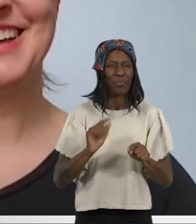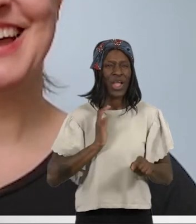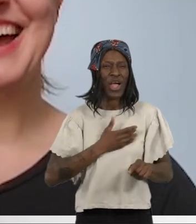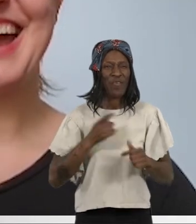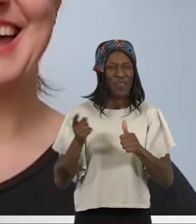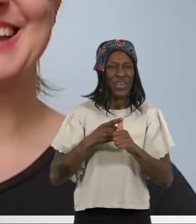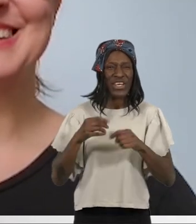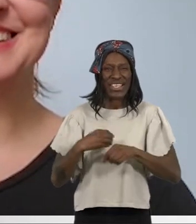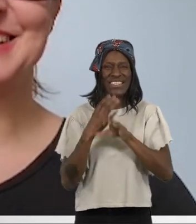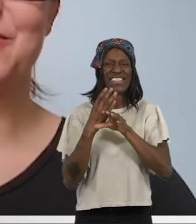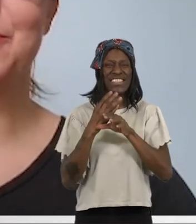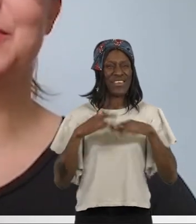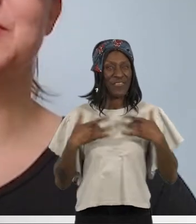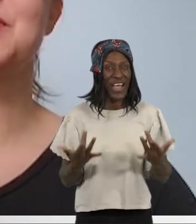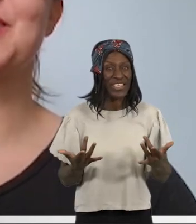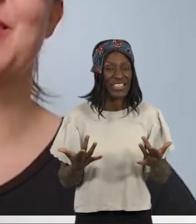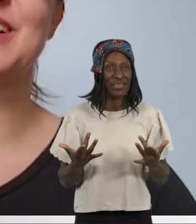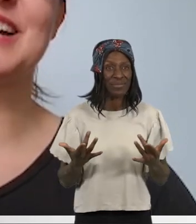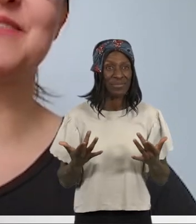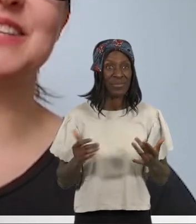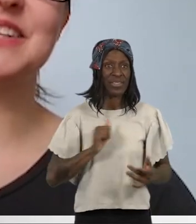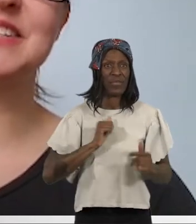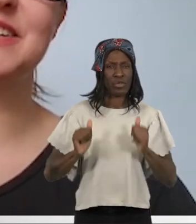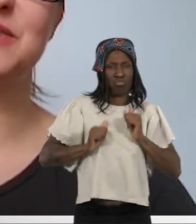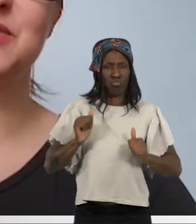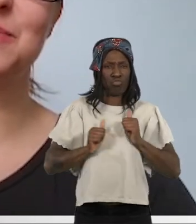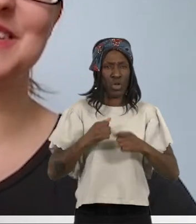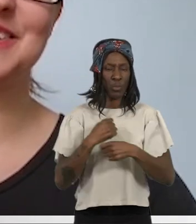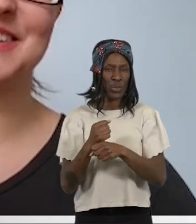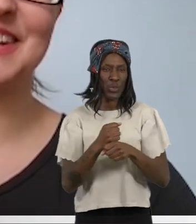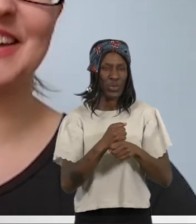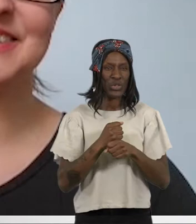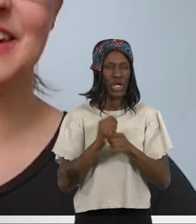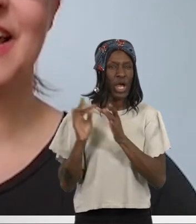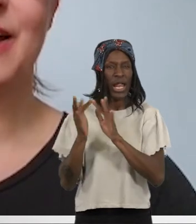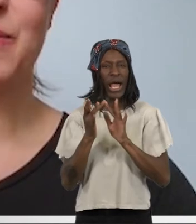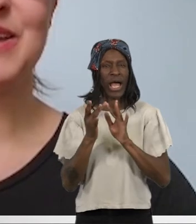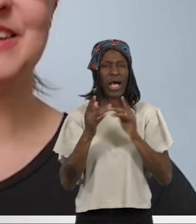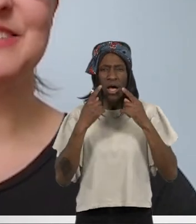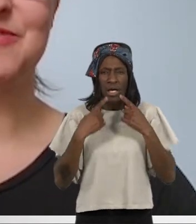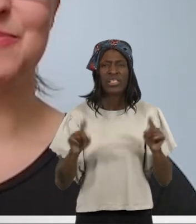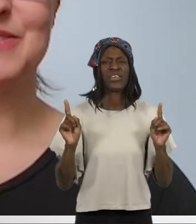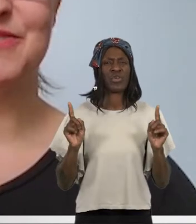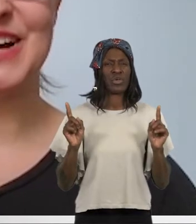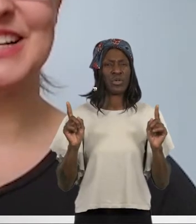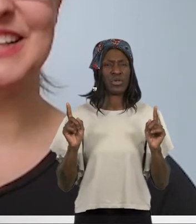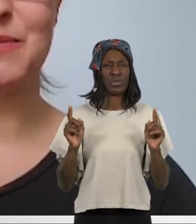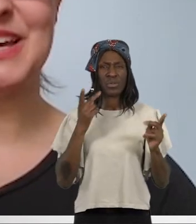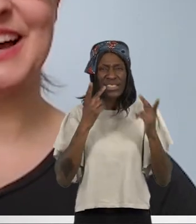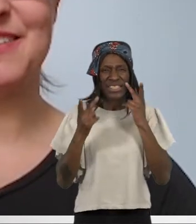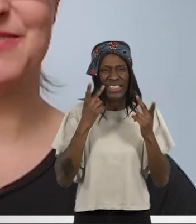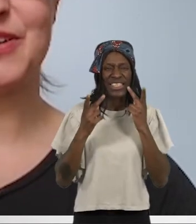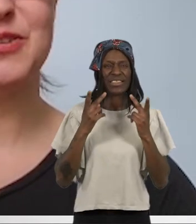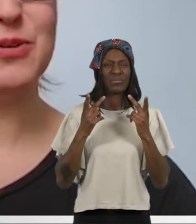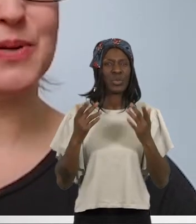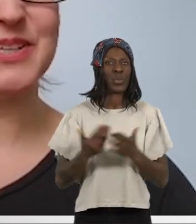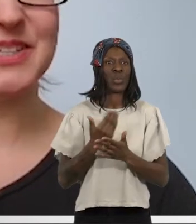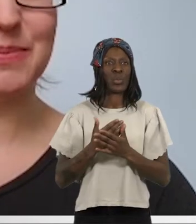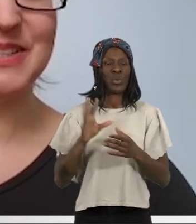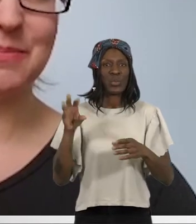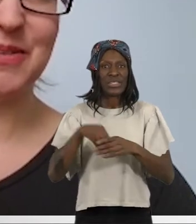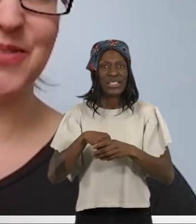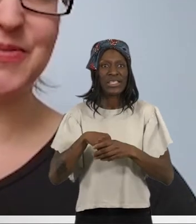event. And these self-produced online events continue to be a success. We've been finding that we have